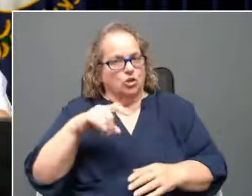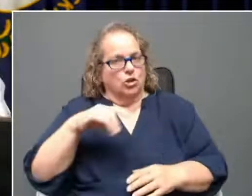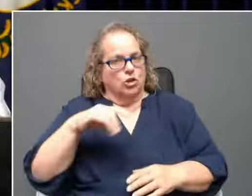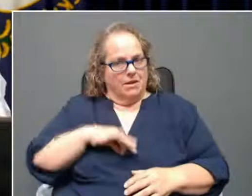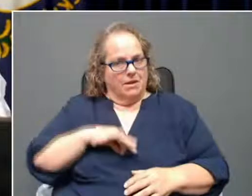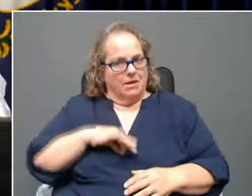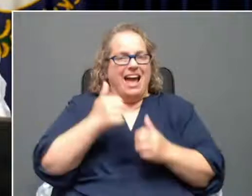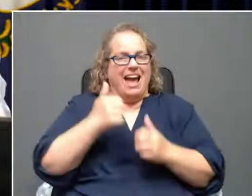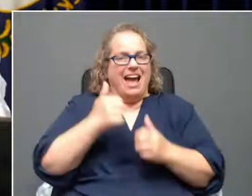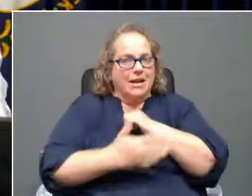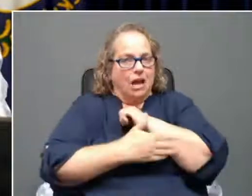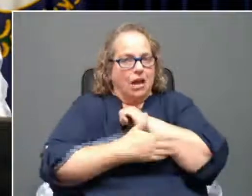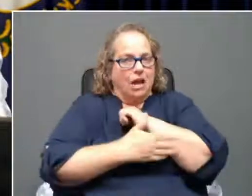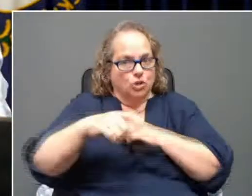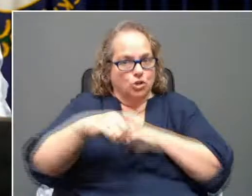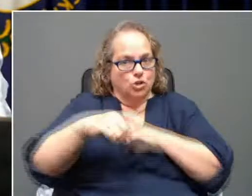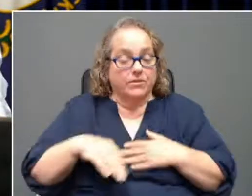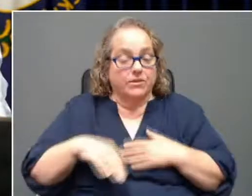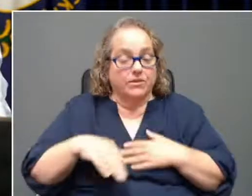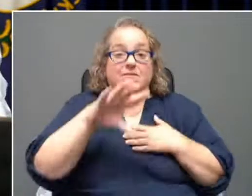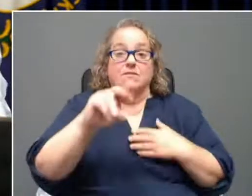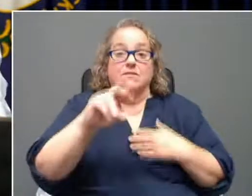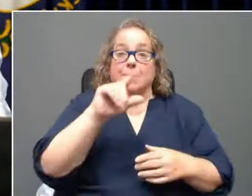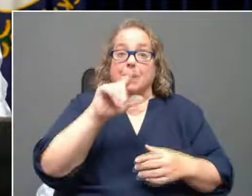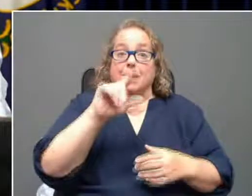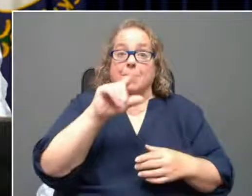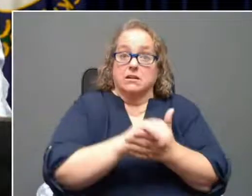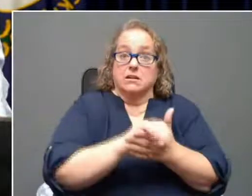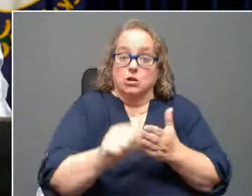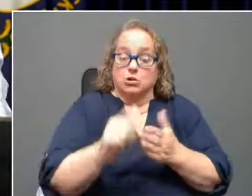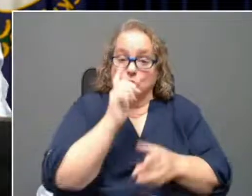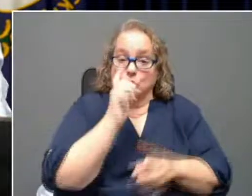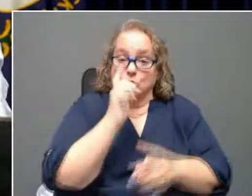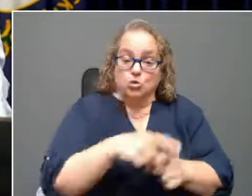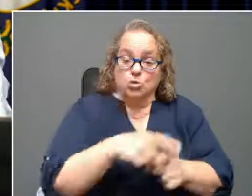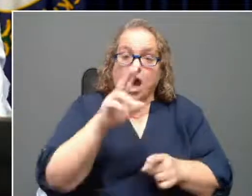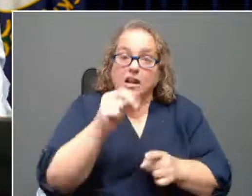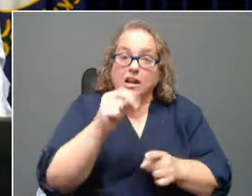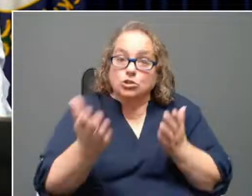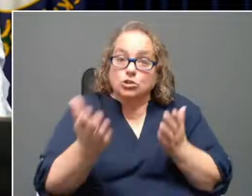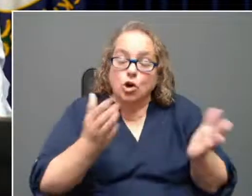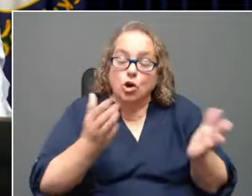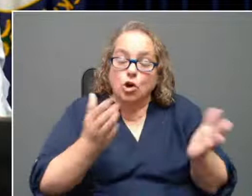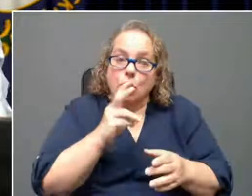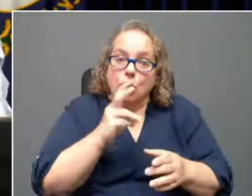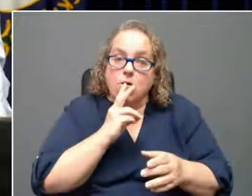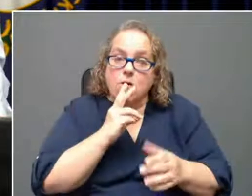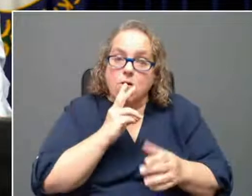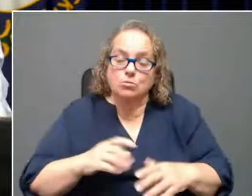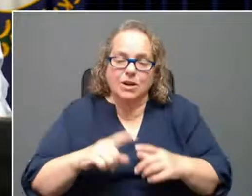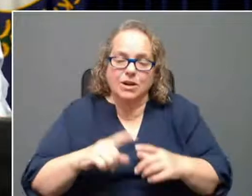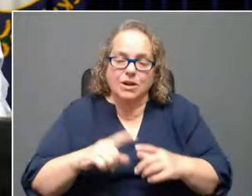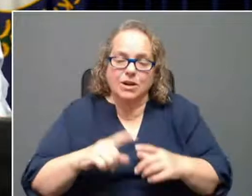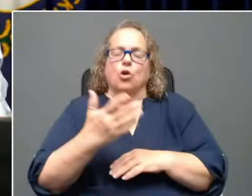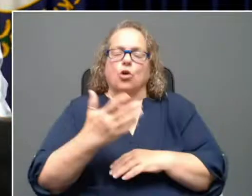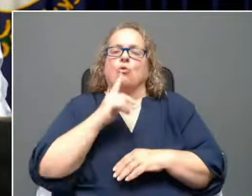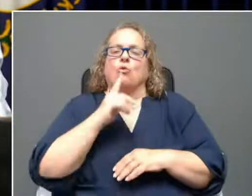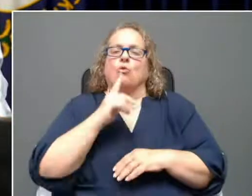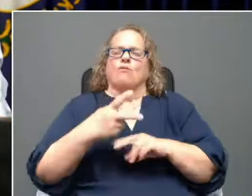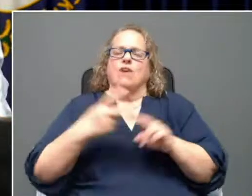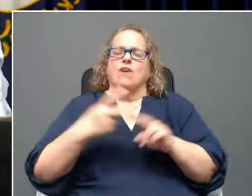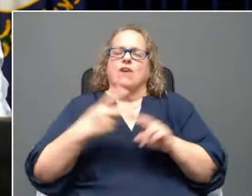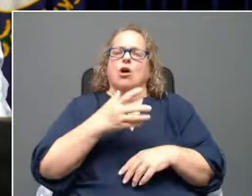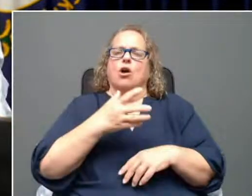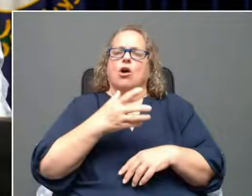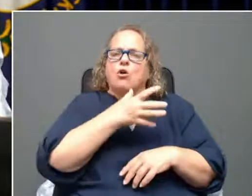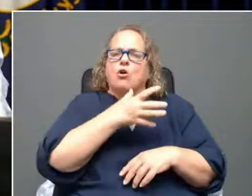inside. $50 million will go to unserved drinking water customers in rural areas and or cities under federal consent